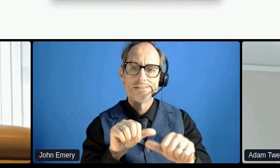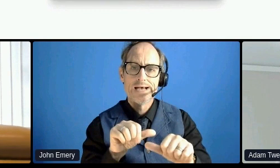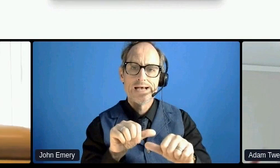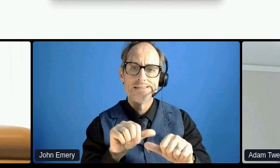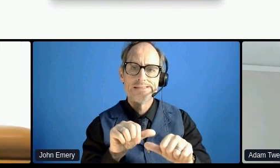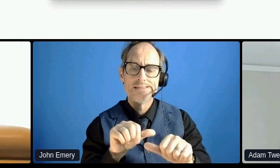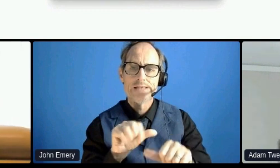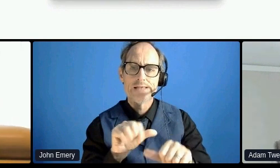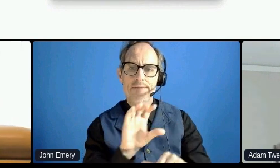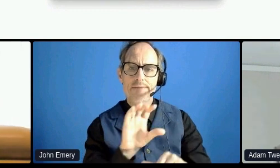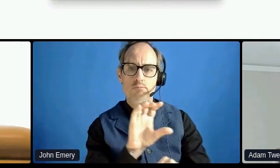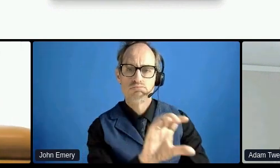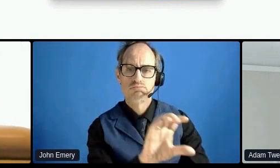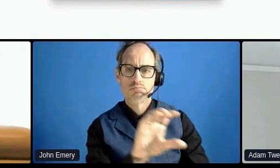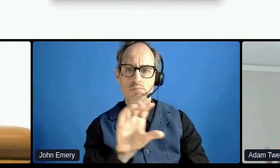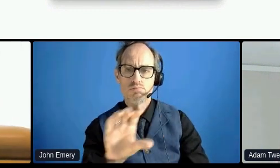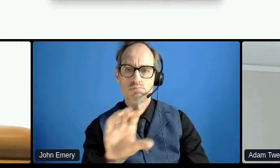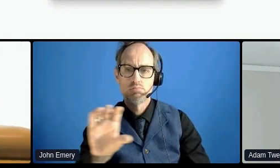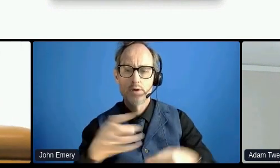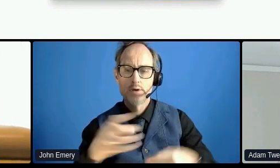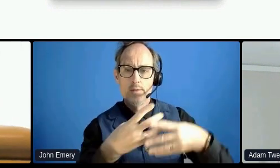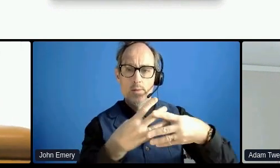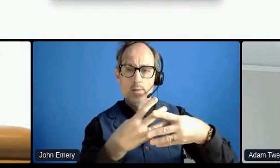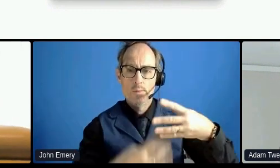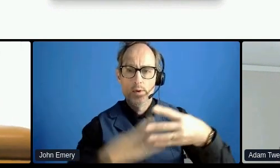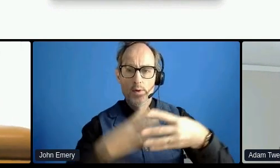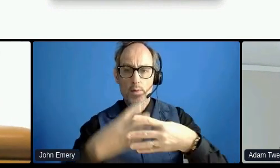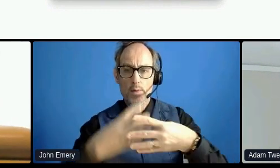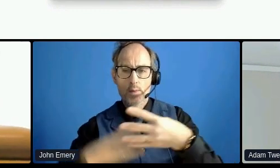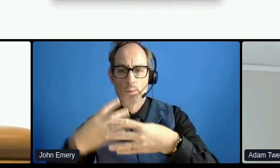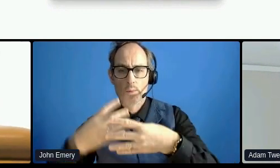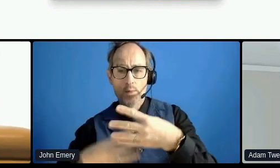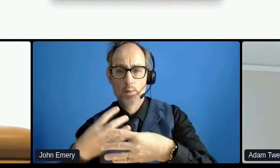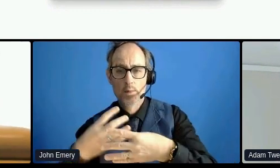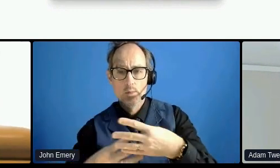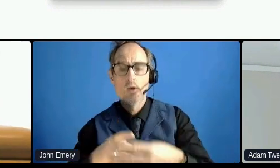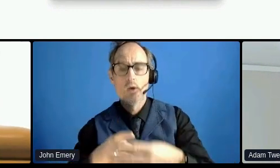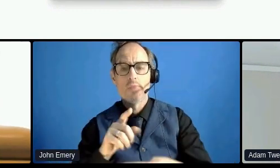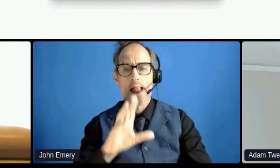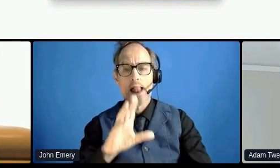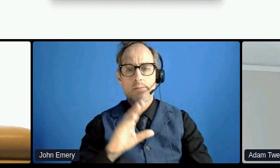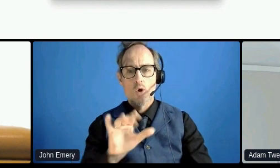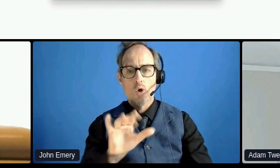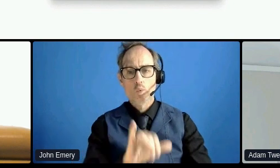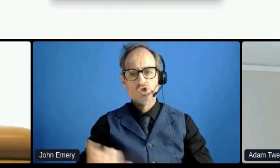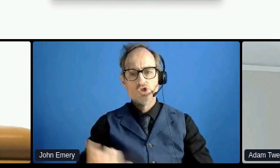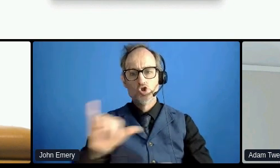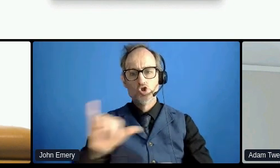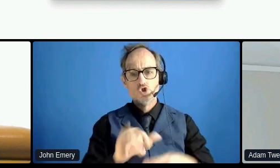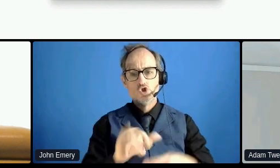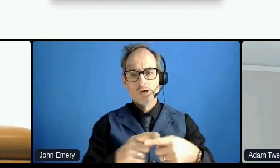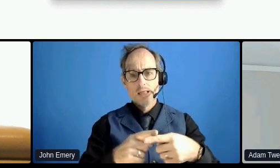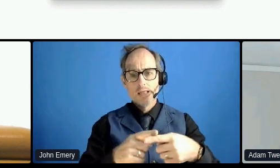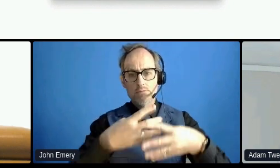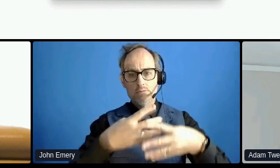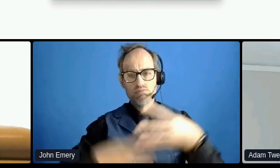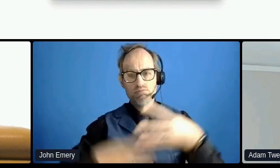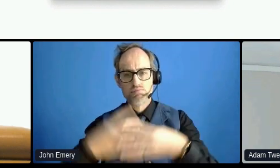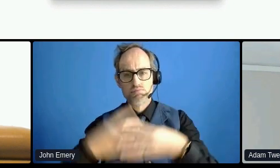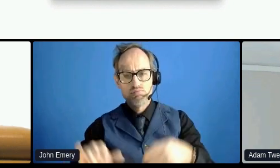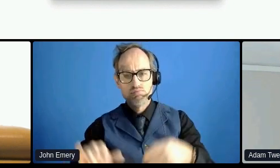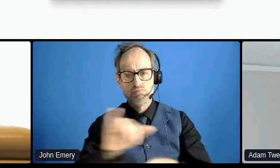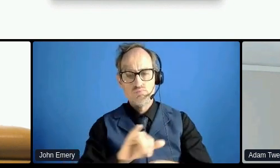a statement, and in a minute I'd like everyone to let us know which one of these statements you think best applies to